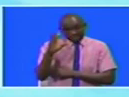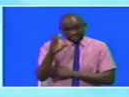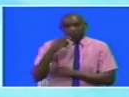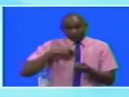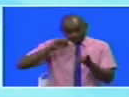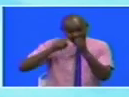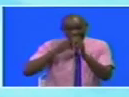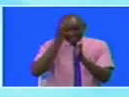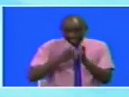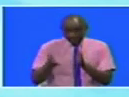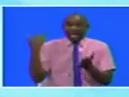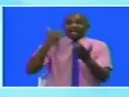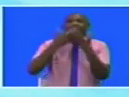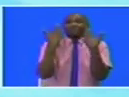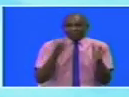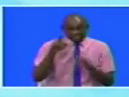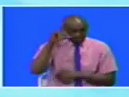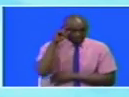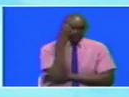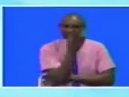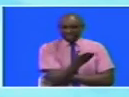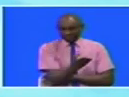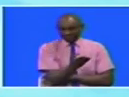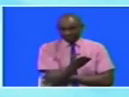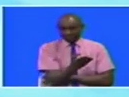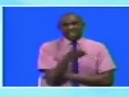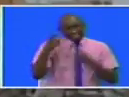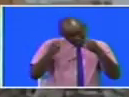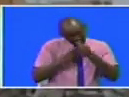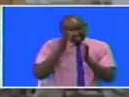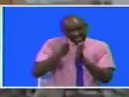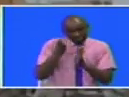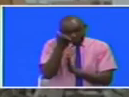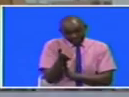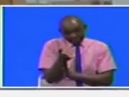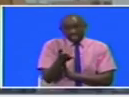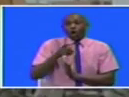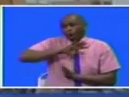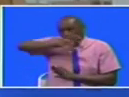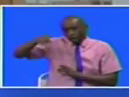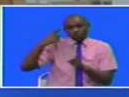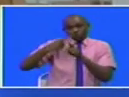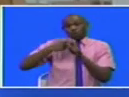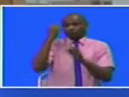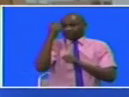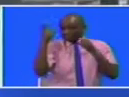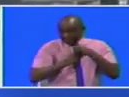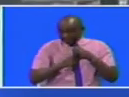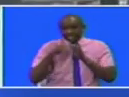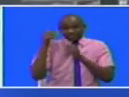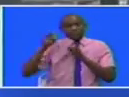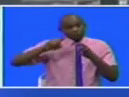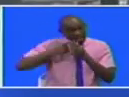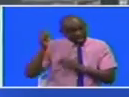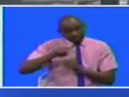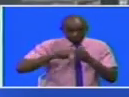Gauge Railway have arrived at the port of Mombasa. The six are among 56 locomotives expected for the operations